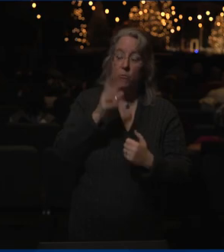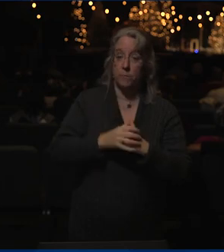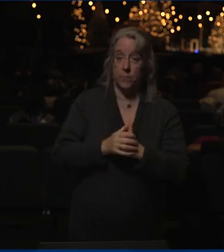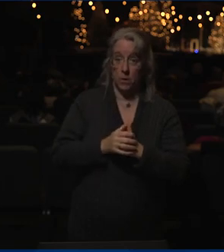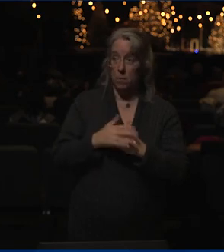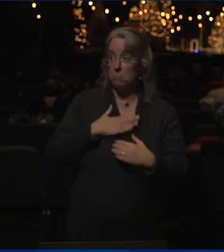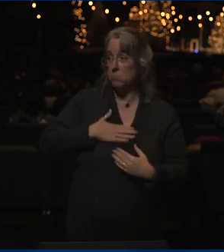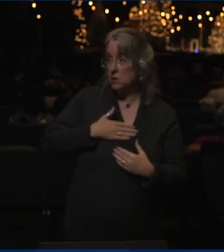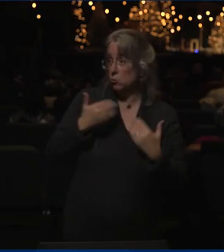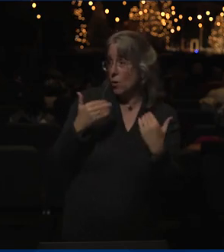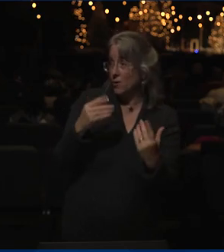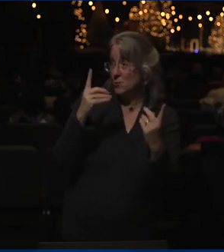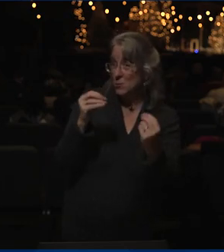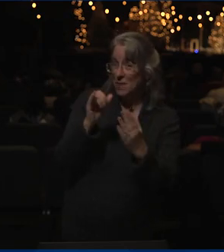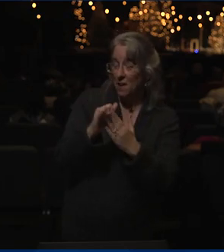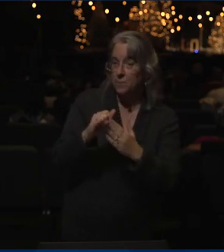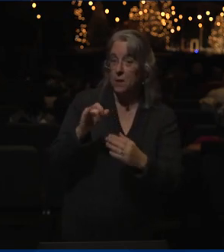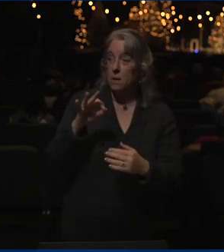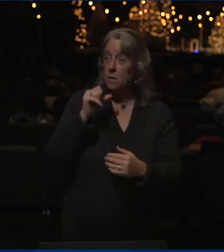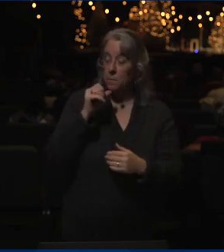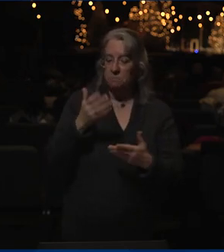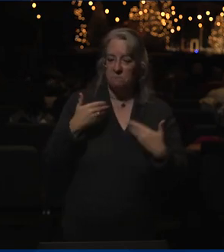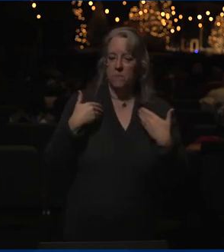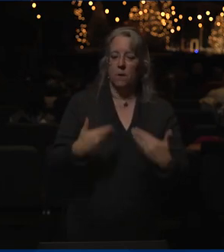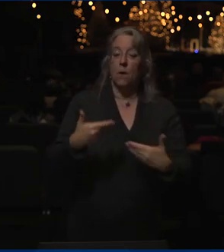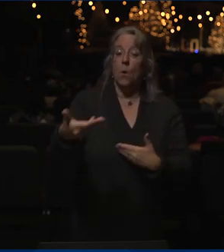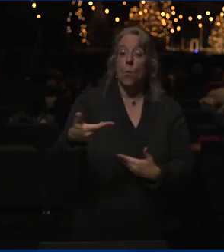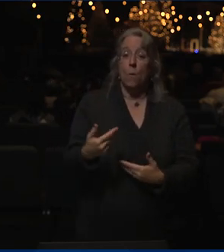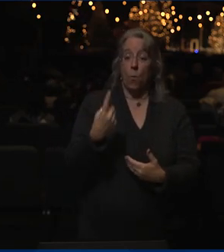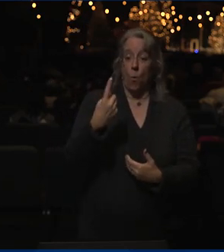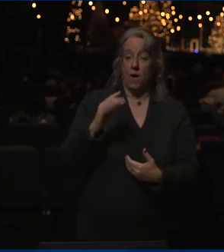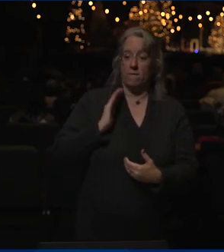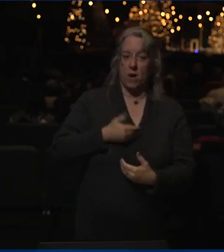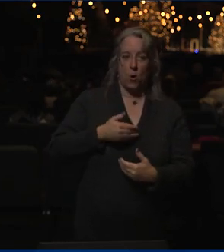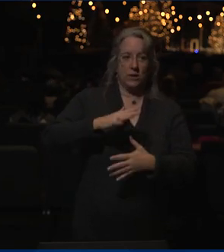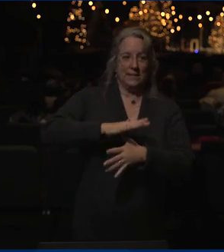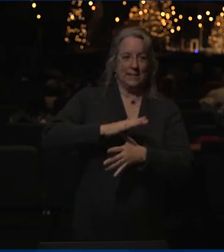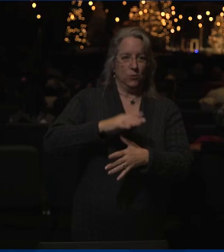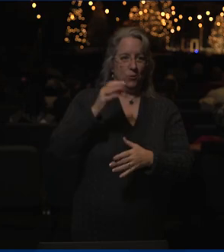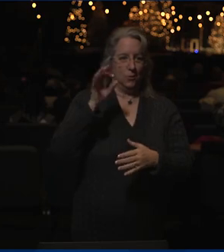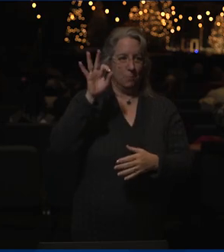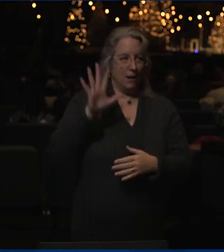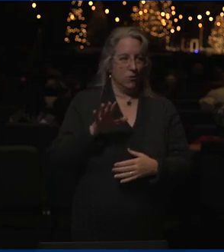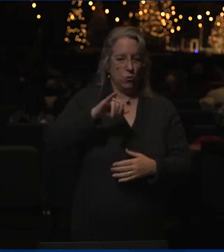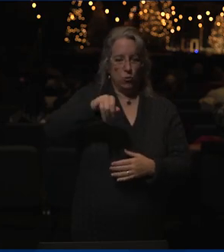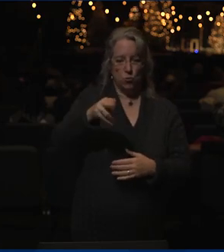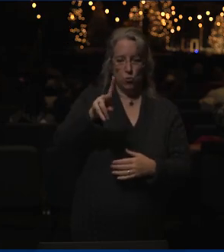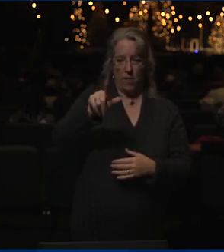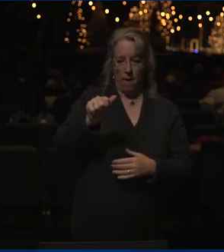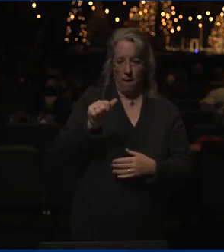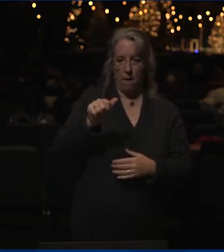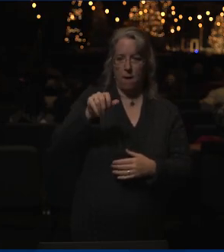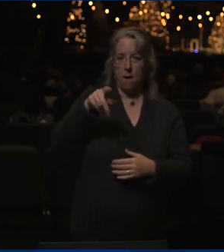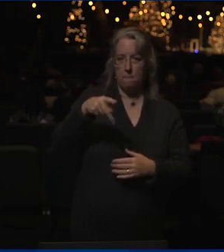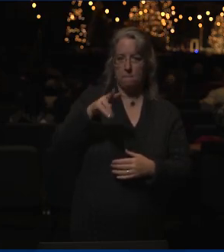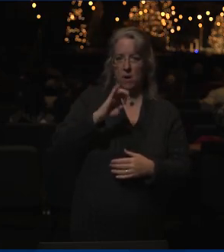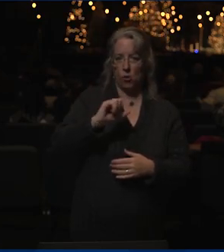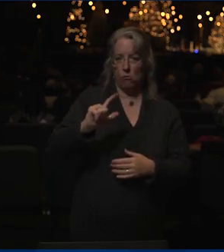Otherwise, let's get ready to welcome up one of our senior pastors, Pastor Julia Pickerel, who will be giving us a brief message for today.